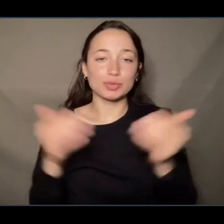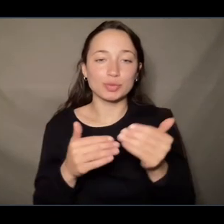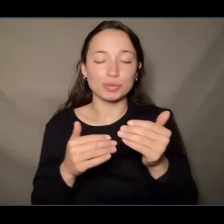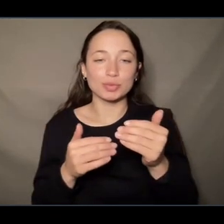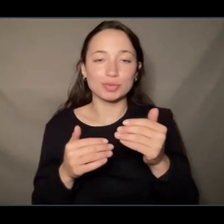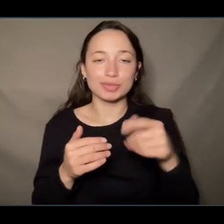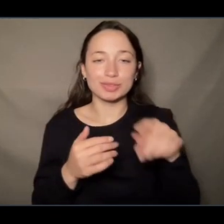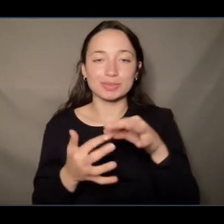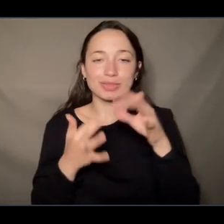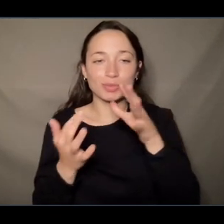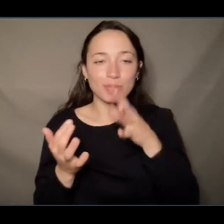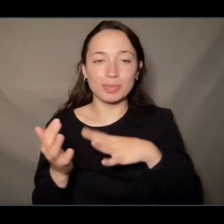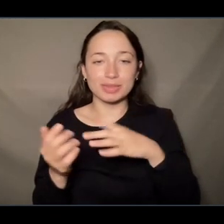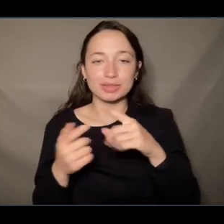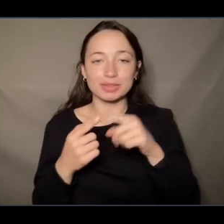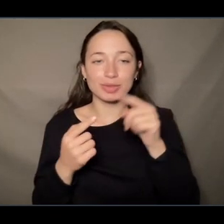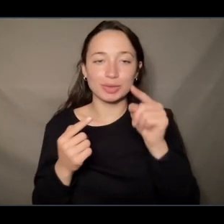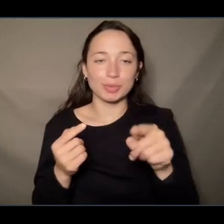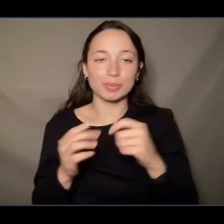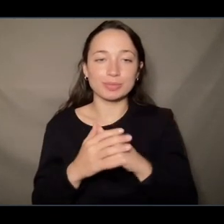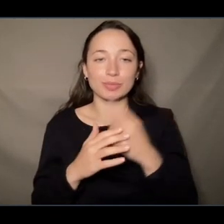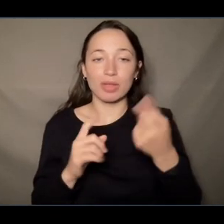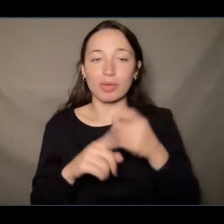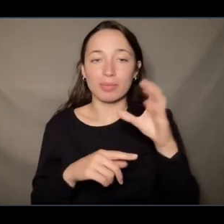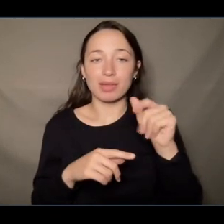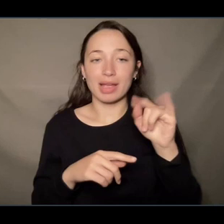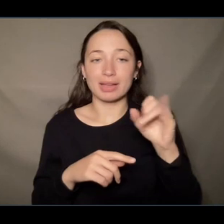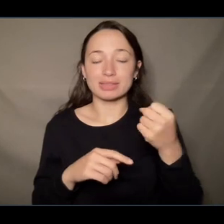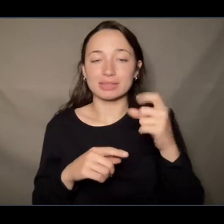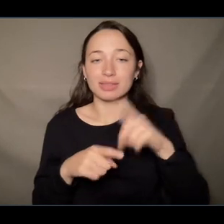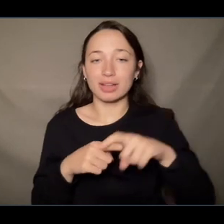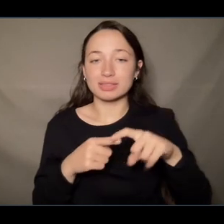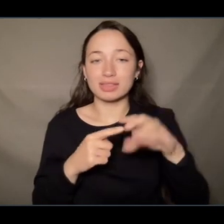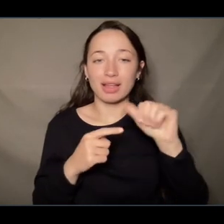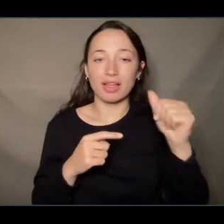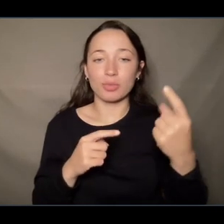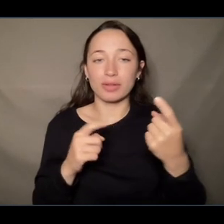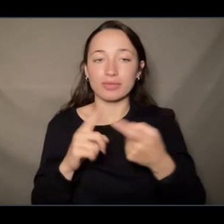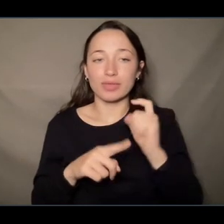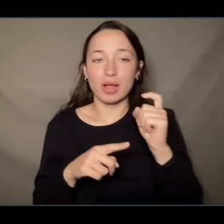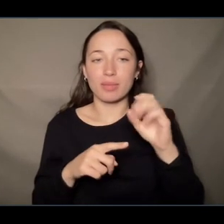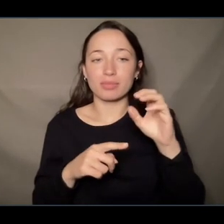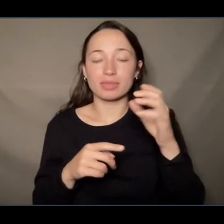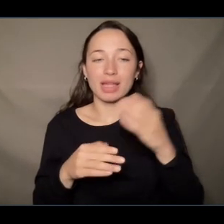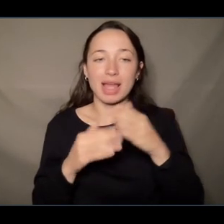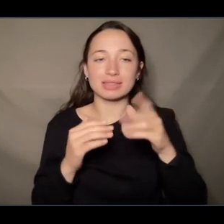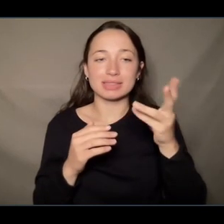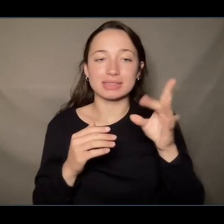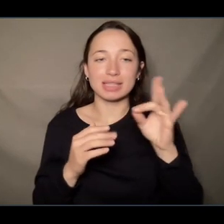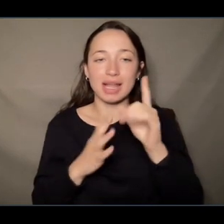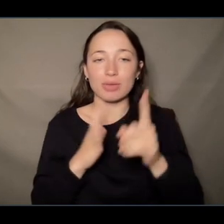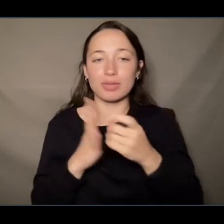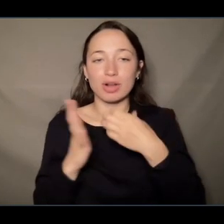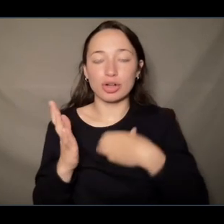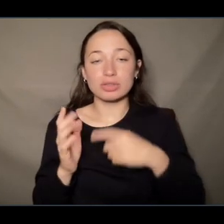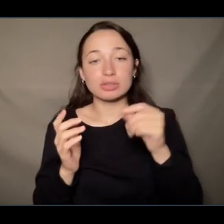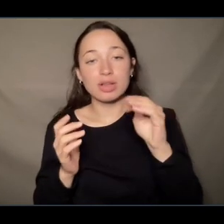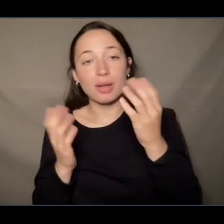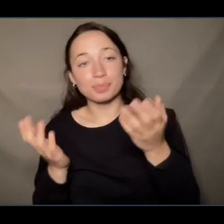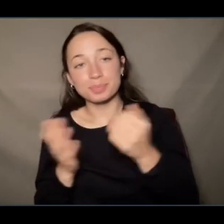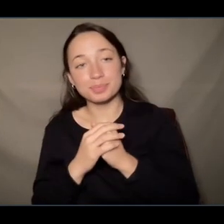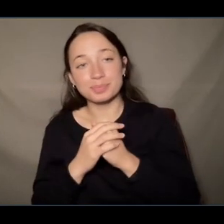will introduce these special women to you, one from Catie's Closet and the other from End 68 Hours of Hunger.